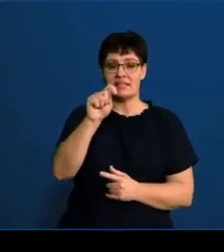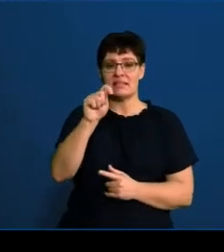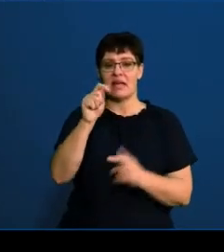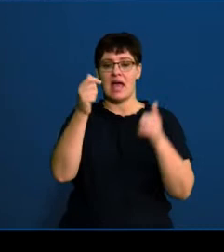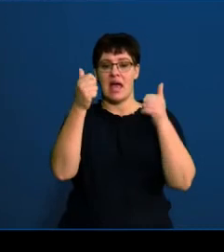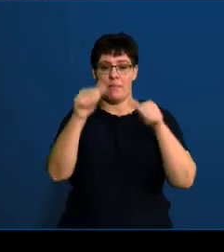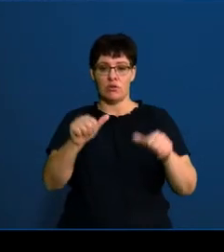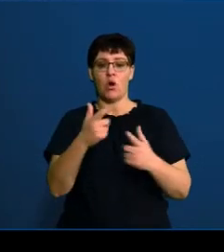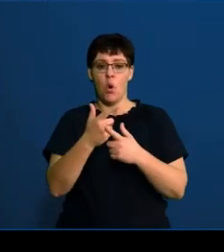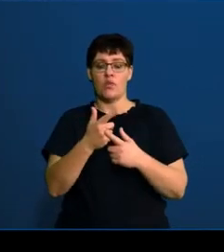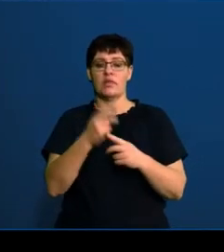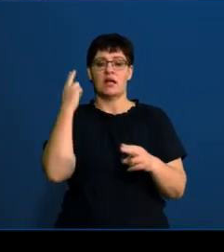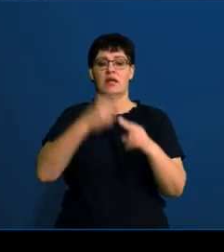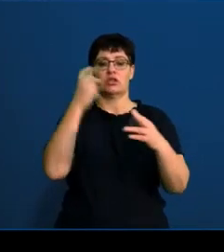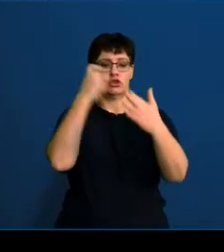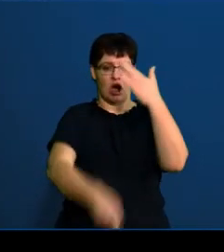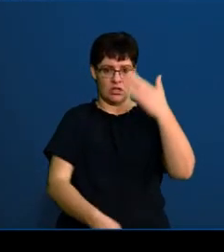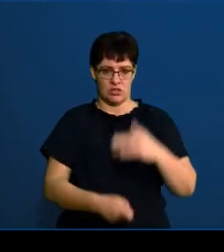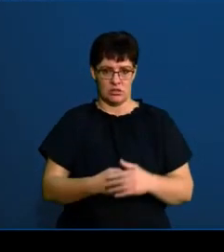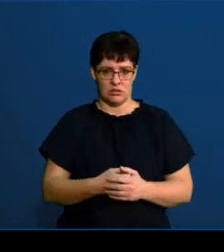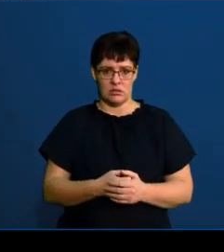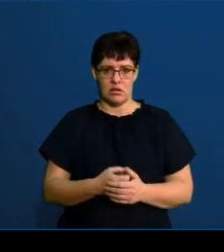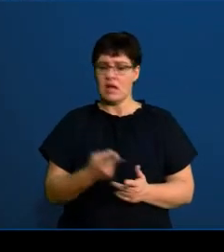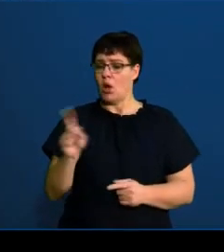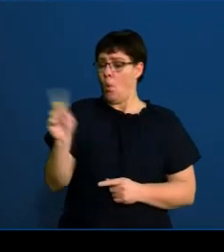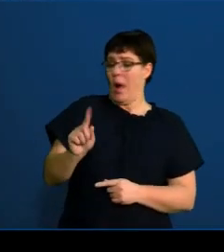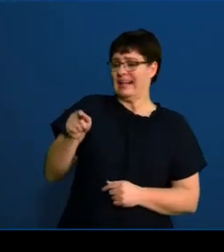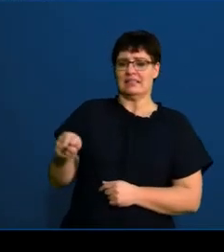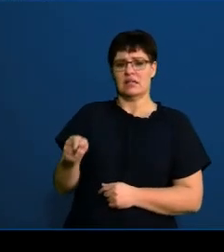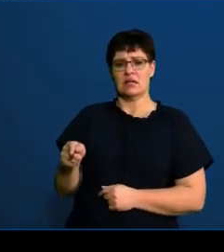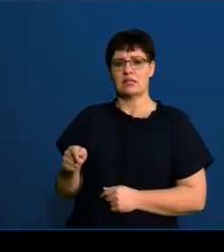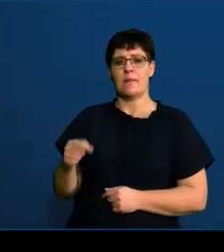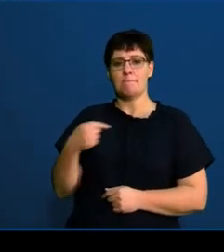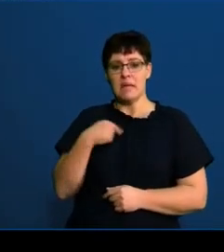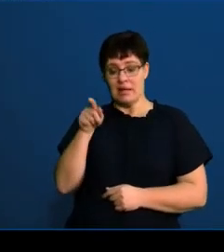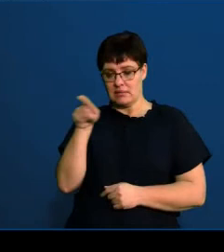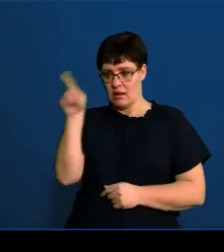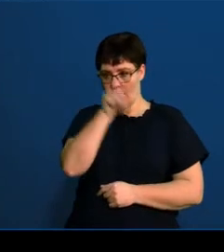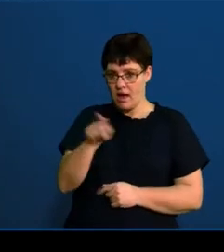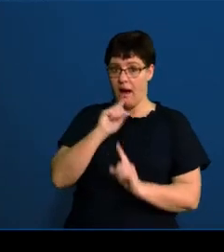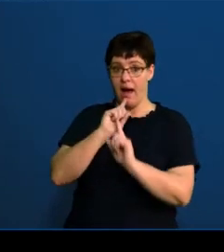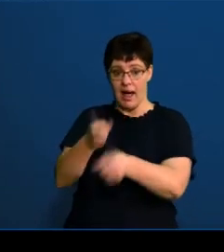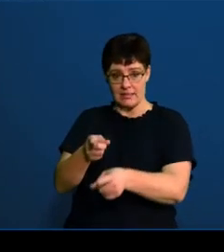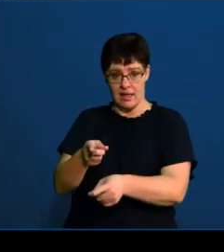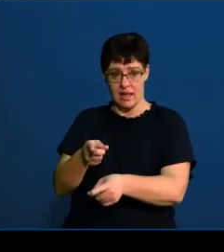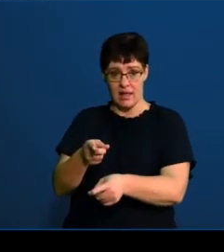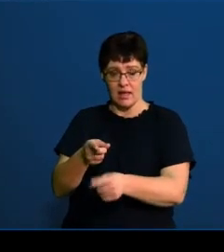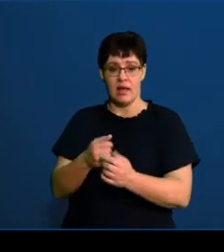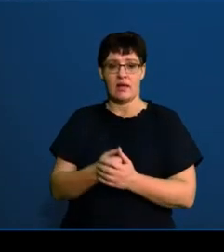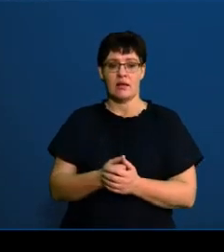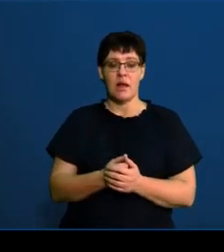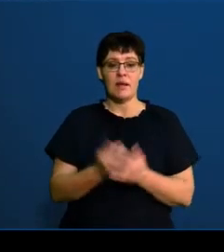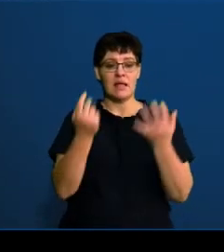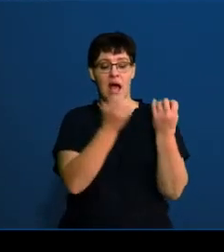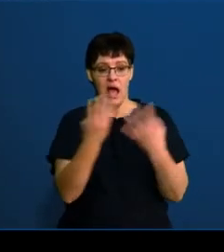the surcharge. It didn't ask me for what the surcharge was. So I need to take my answer here, and I actually need to work out